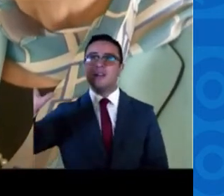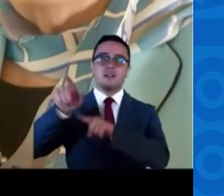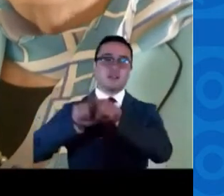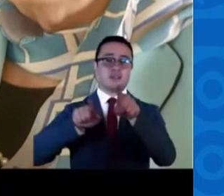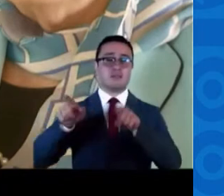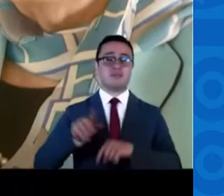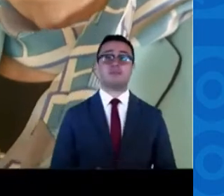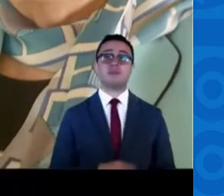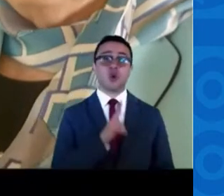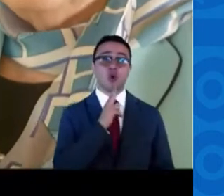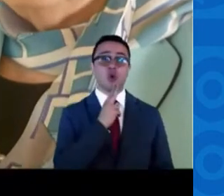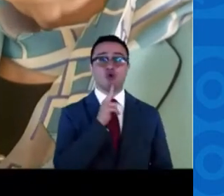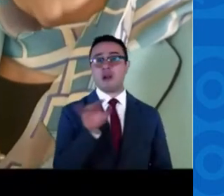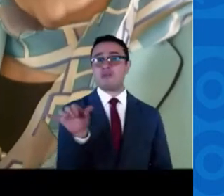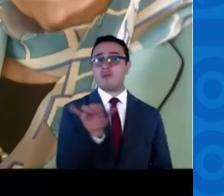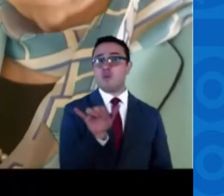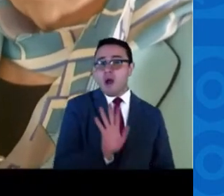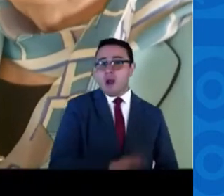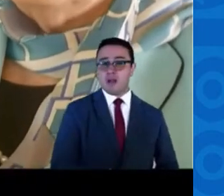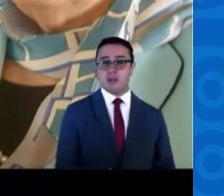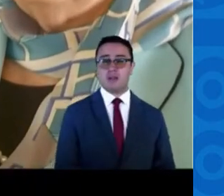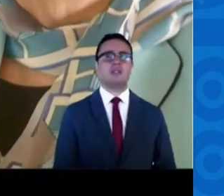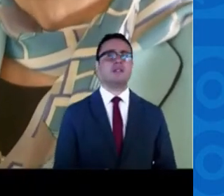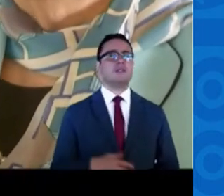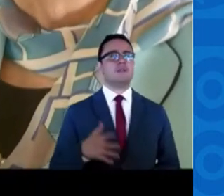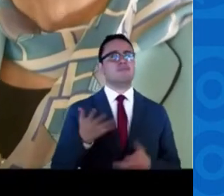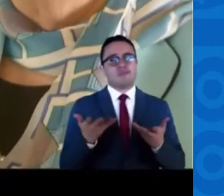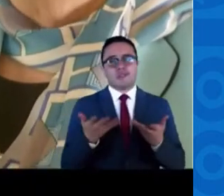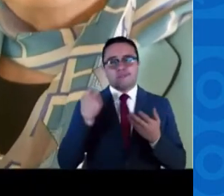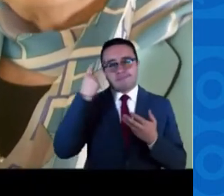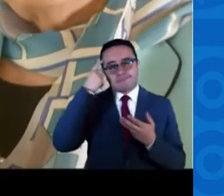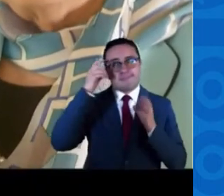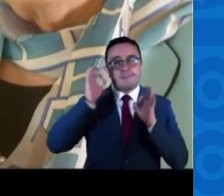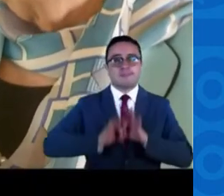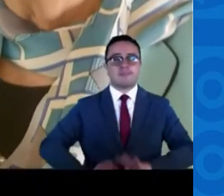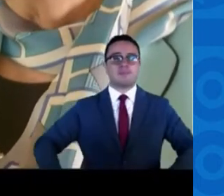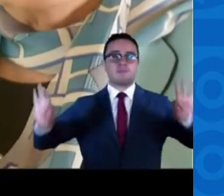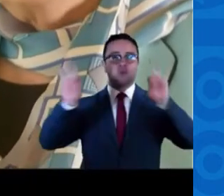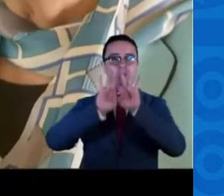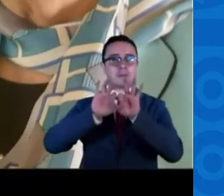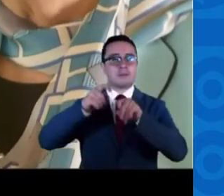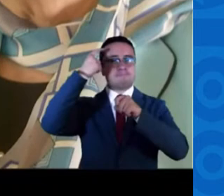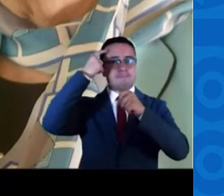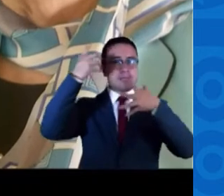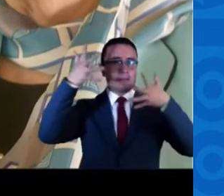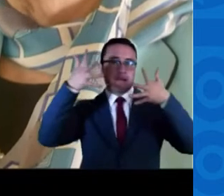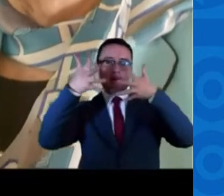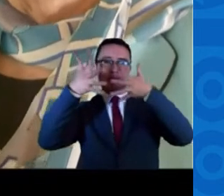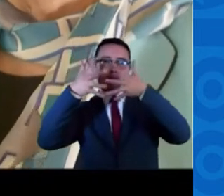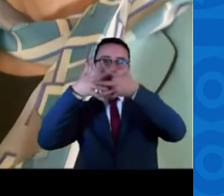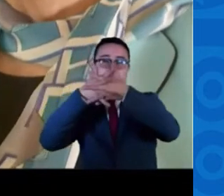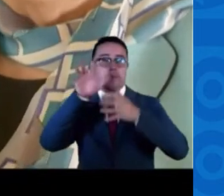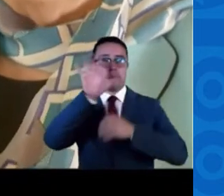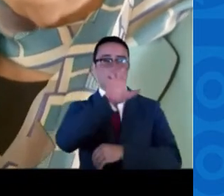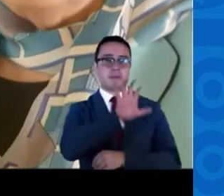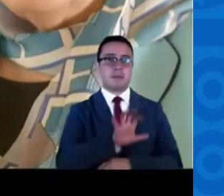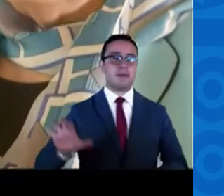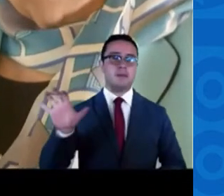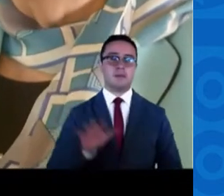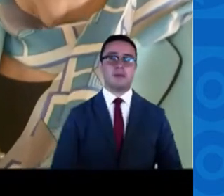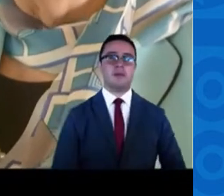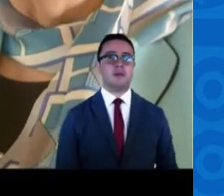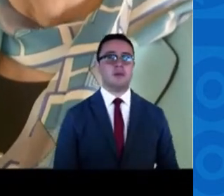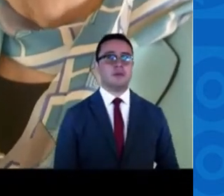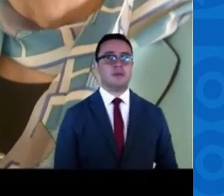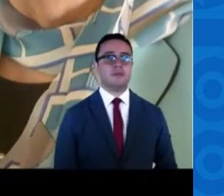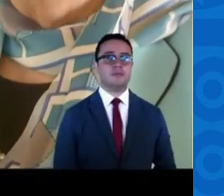western part of Salvador and also in Honduras. So that's how we think that it is important to focus on